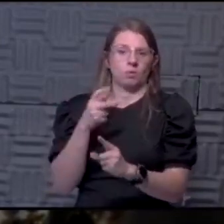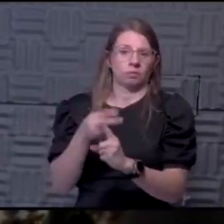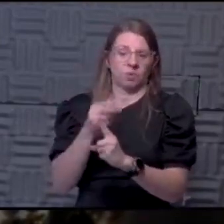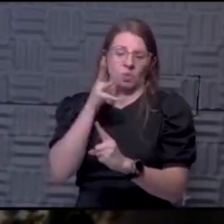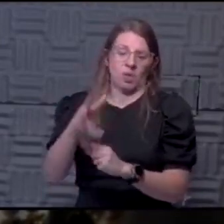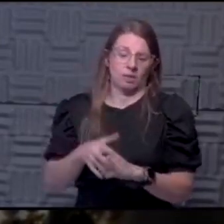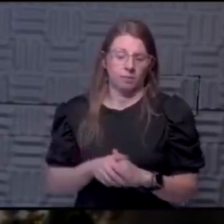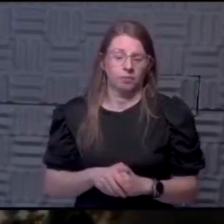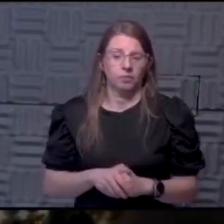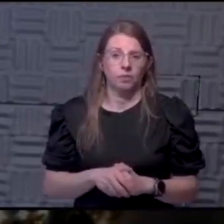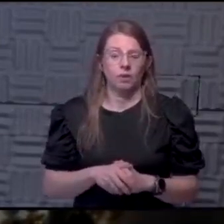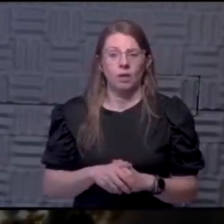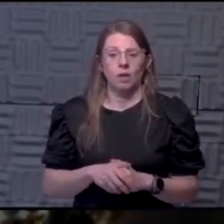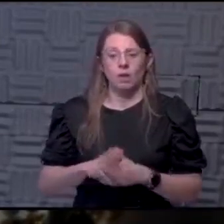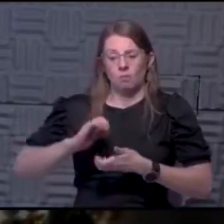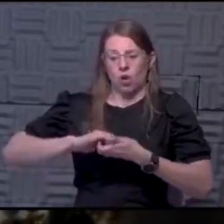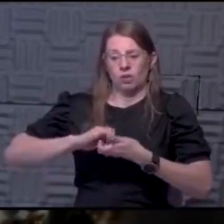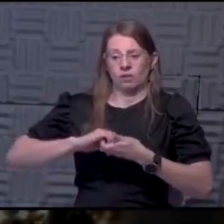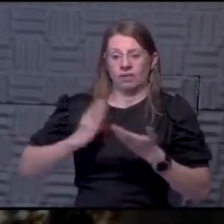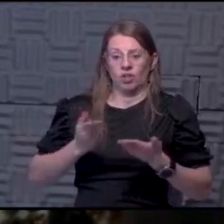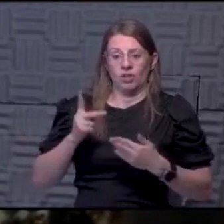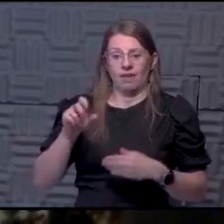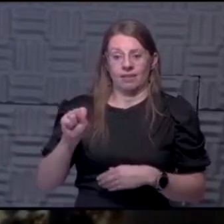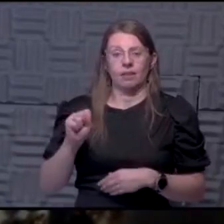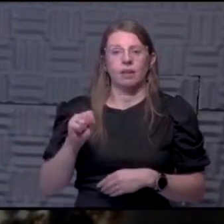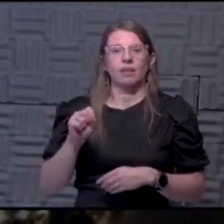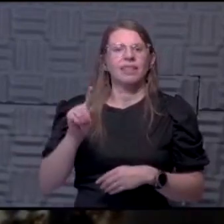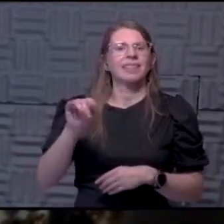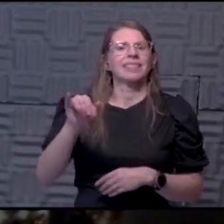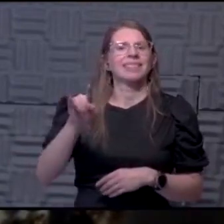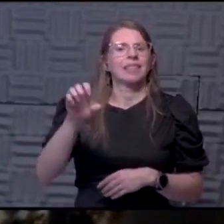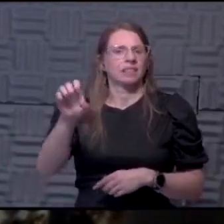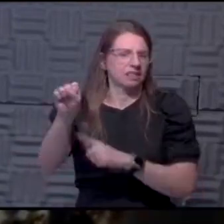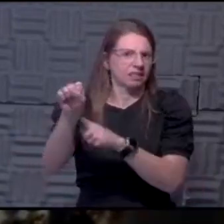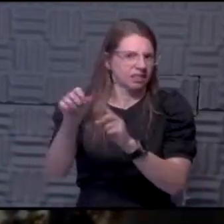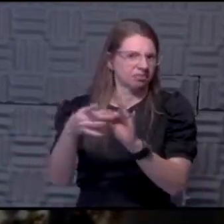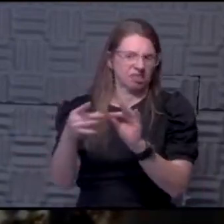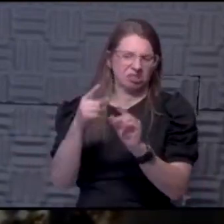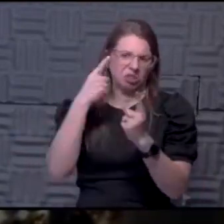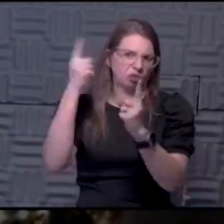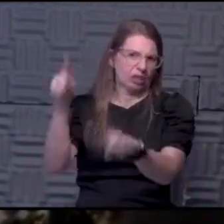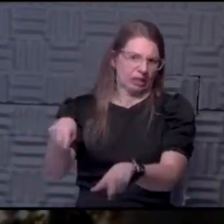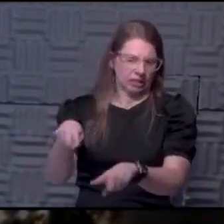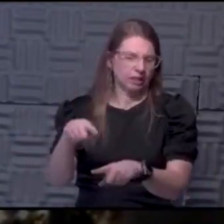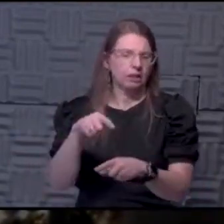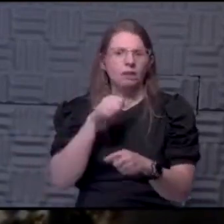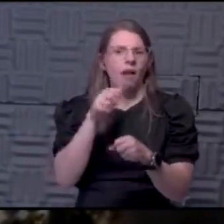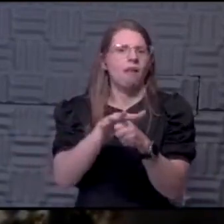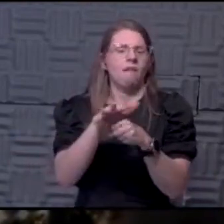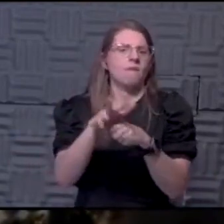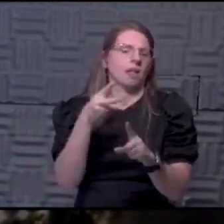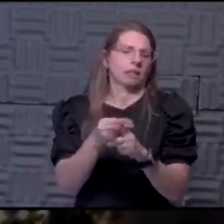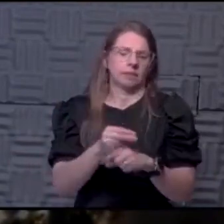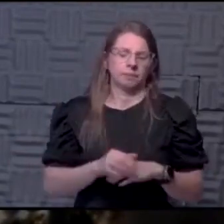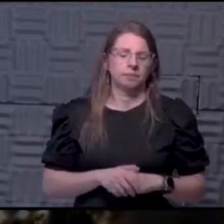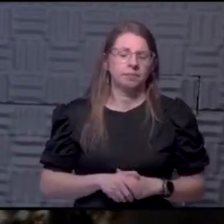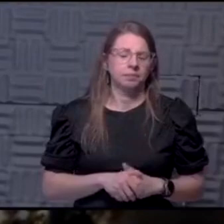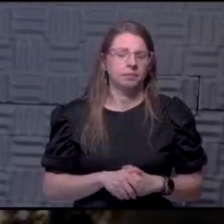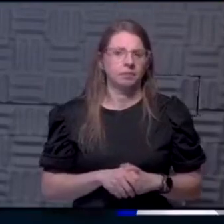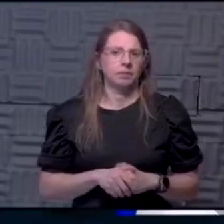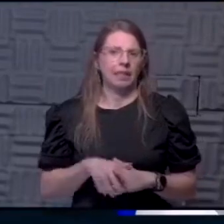are partners in the state of Kansas. But as per Dr. Stites, they don't have the vaccine that they need to, as they would